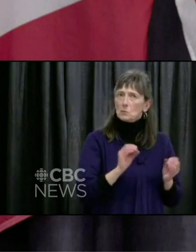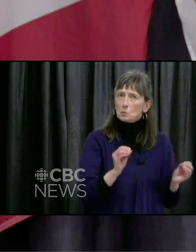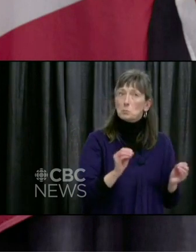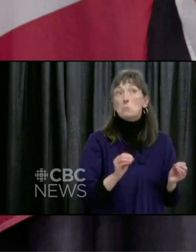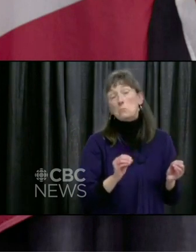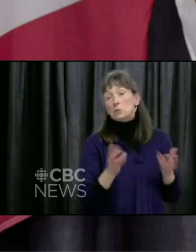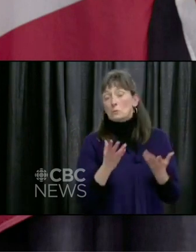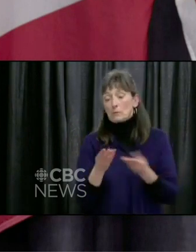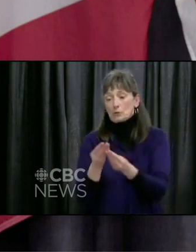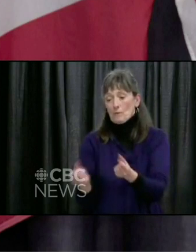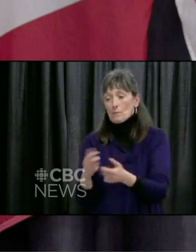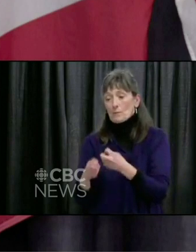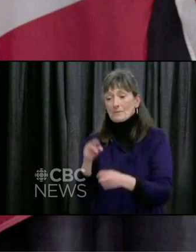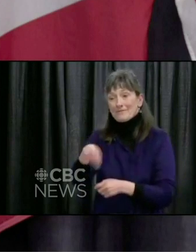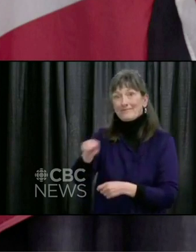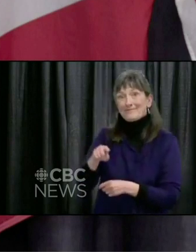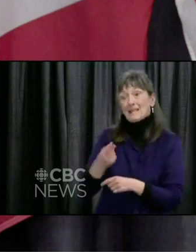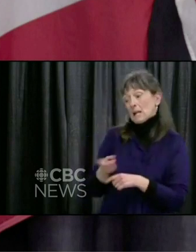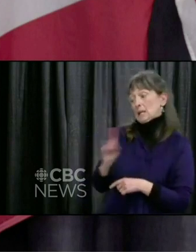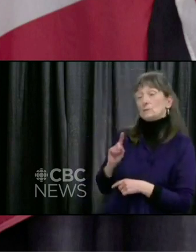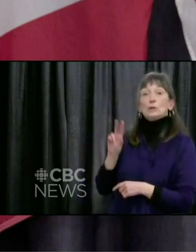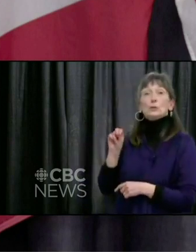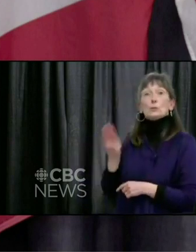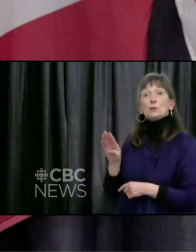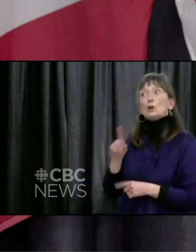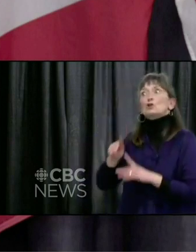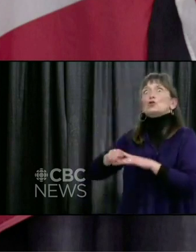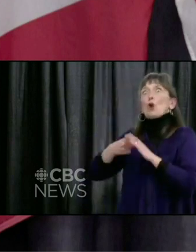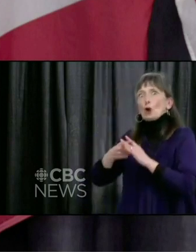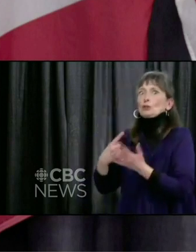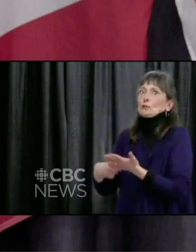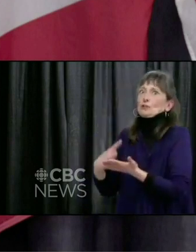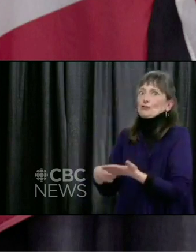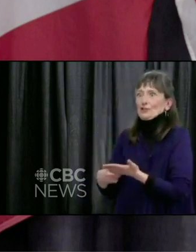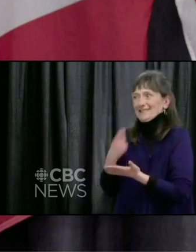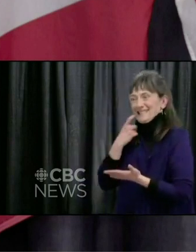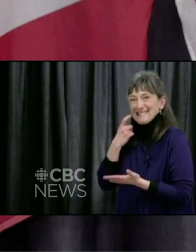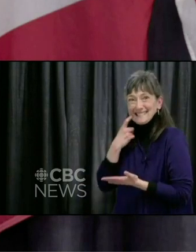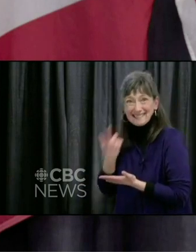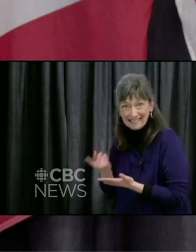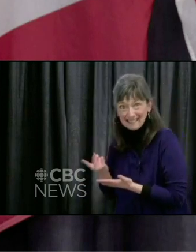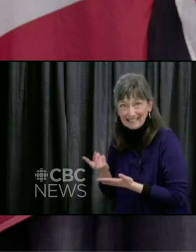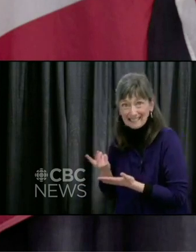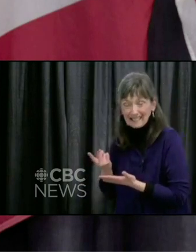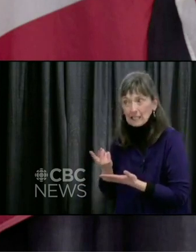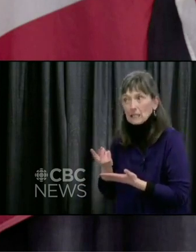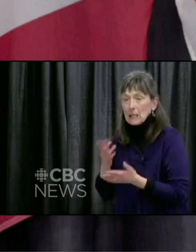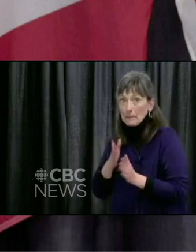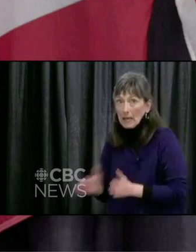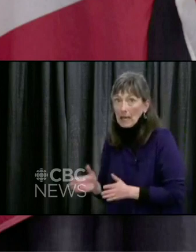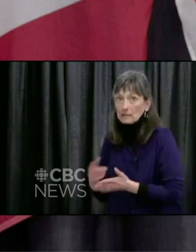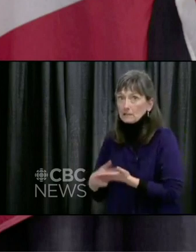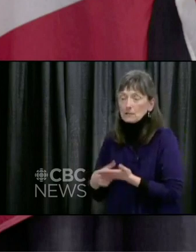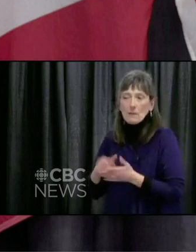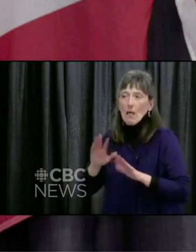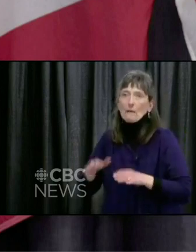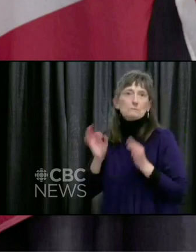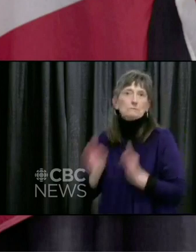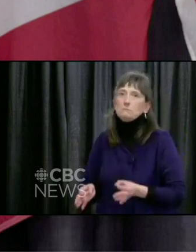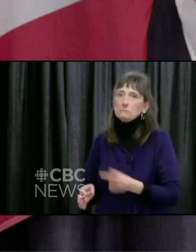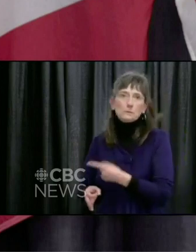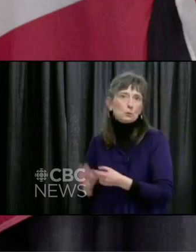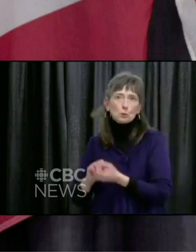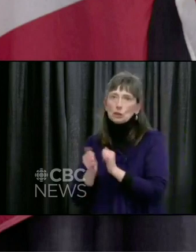New Brunswick last week said they were going to work on this, although it was a declaration of intent rather than actually a